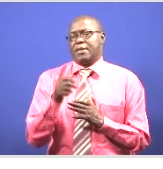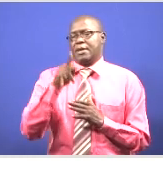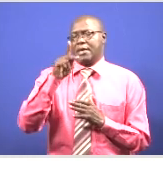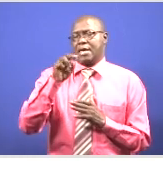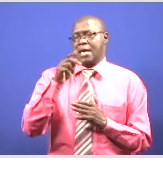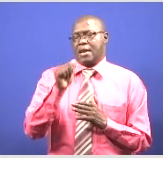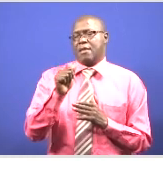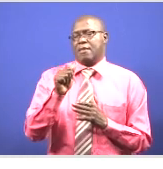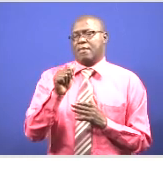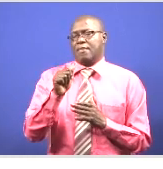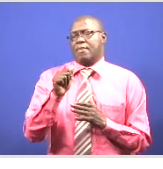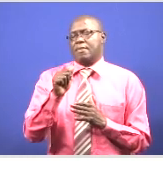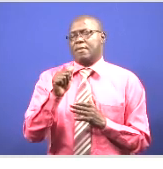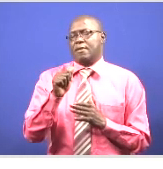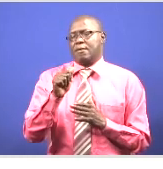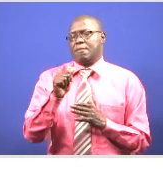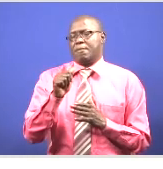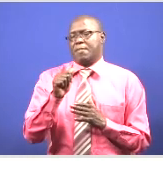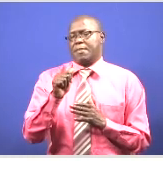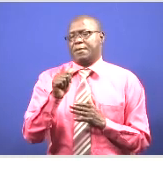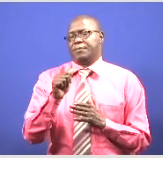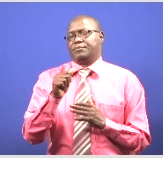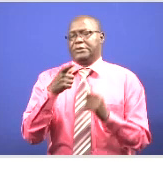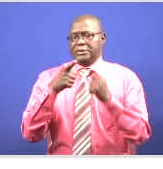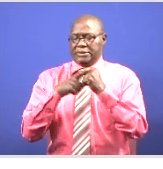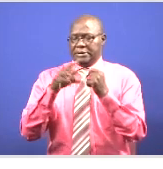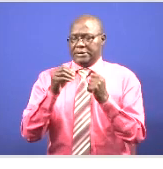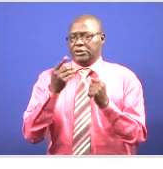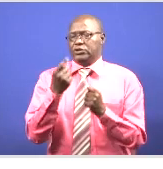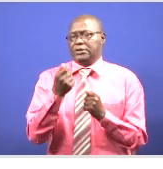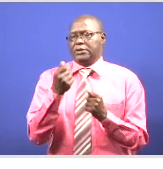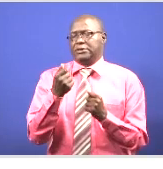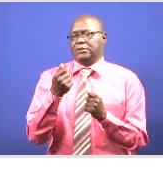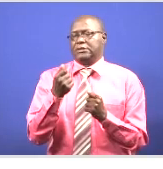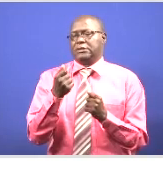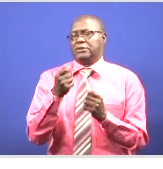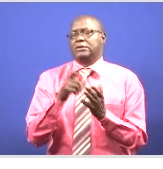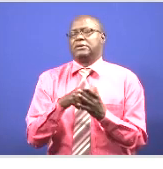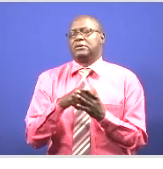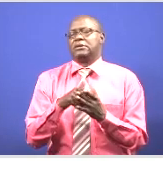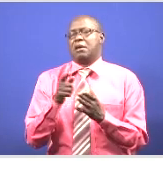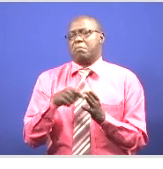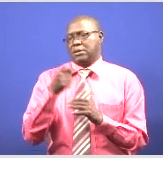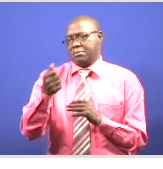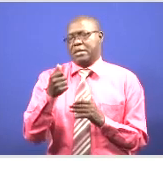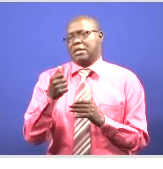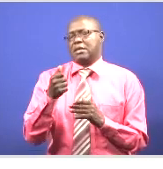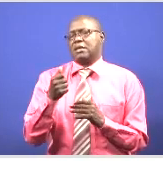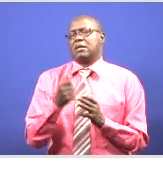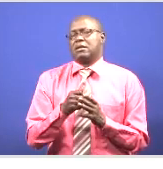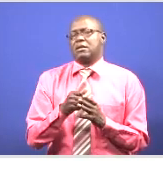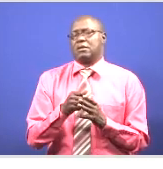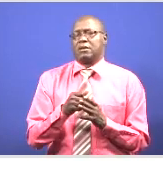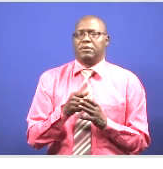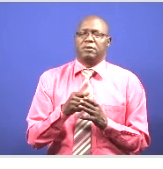on revenue, for every 100, 60 shillings go to repayment of